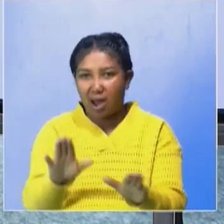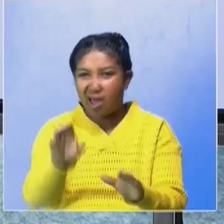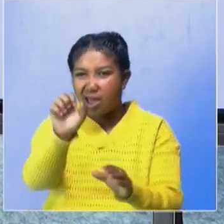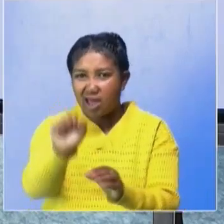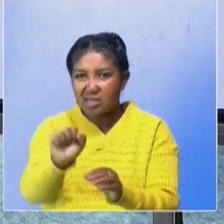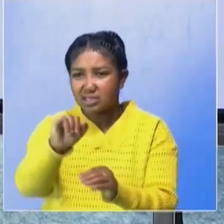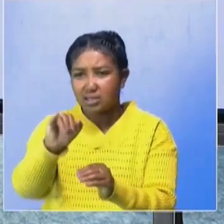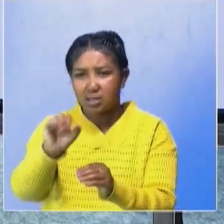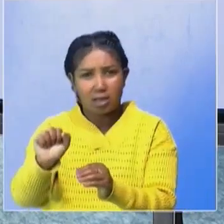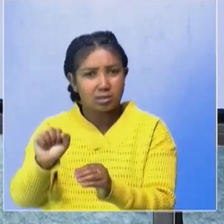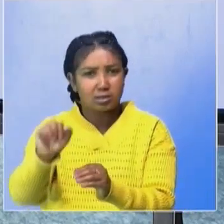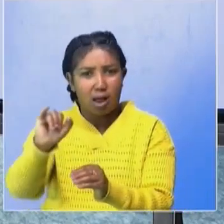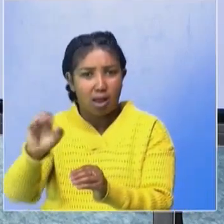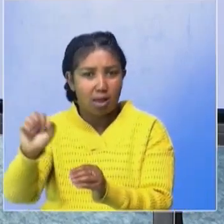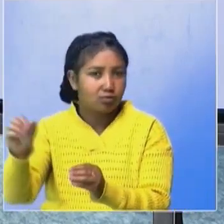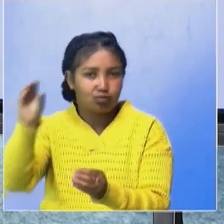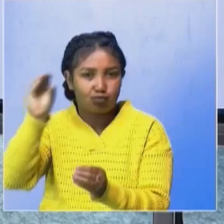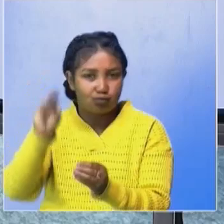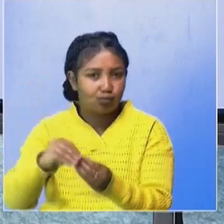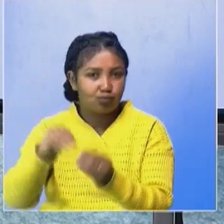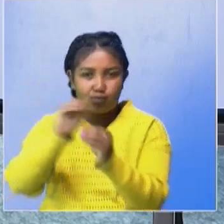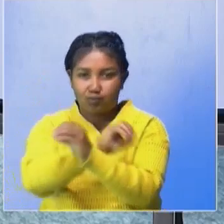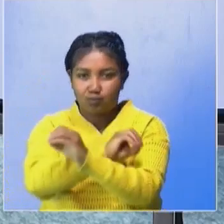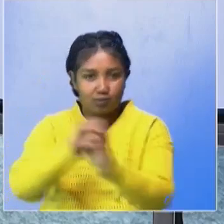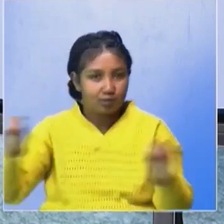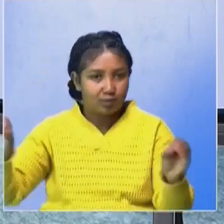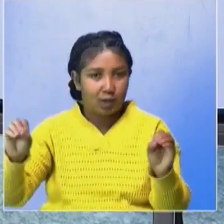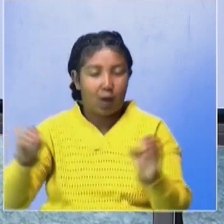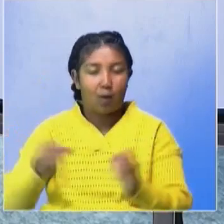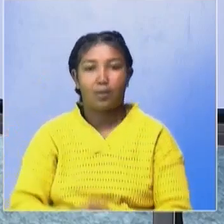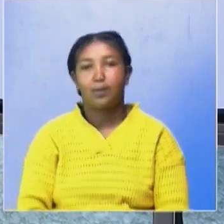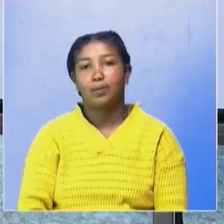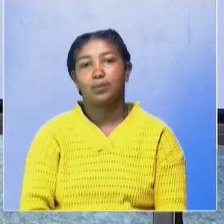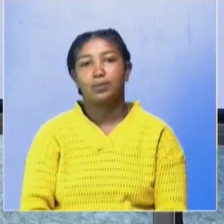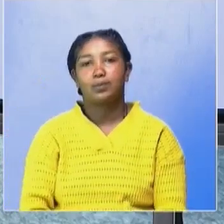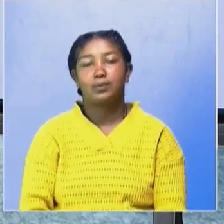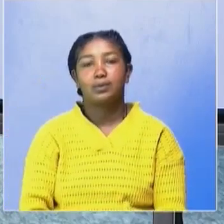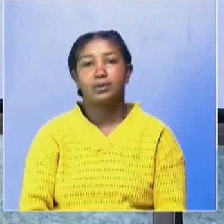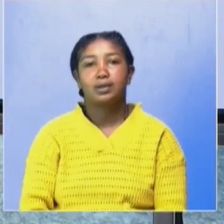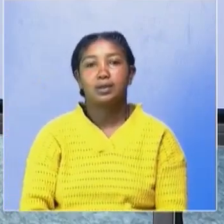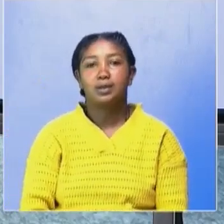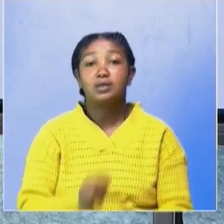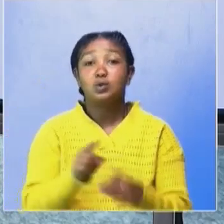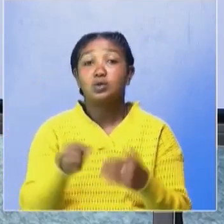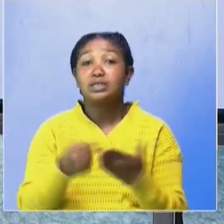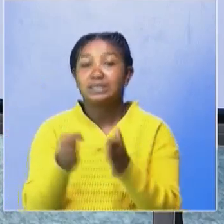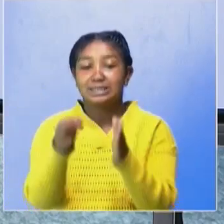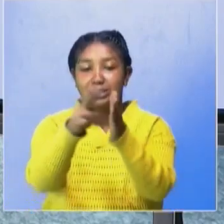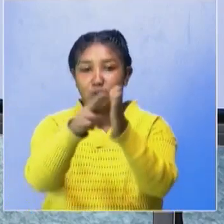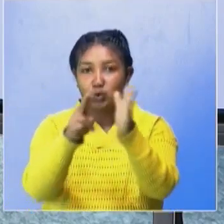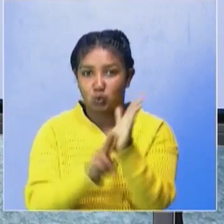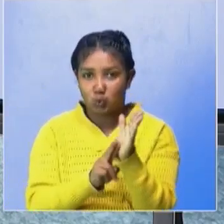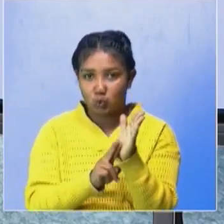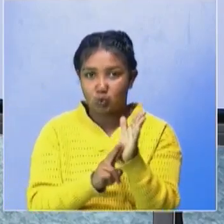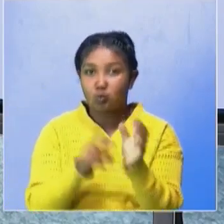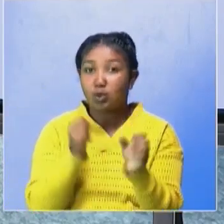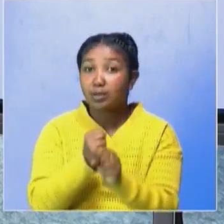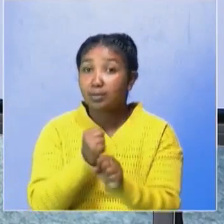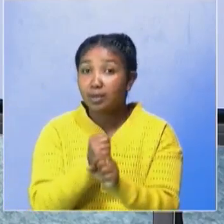add s, ies, and es too. So this rule only working